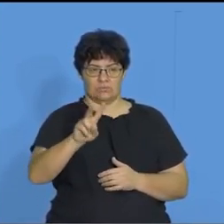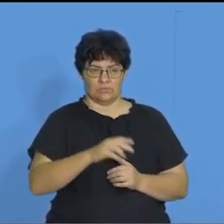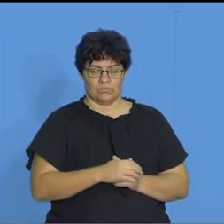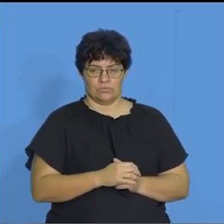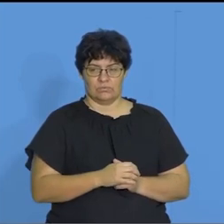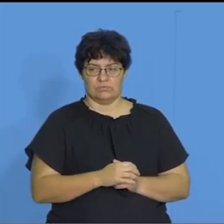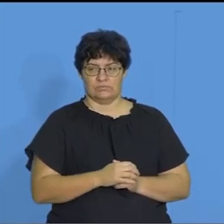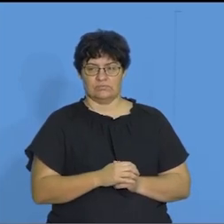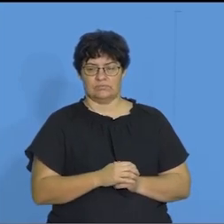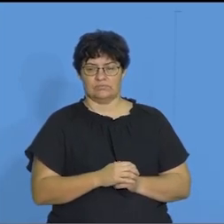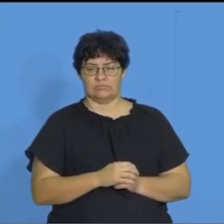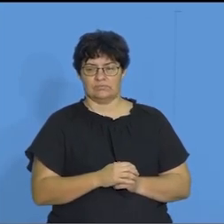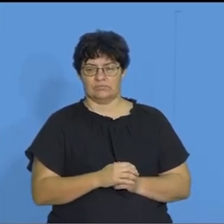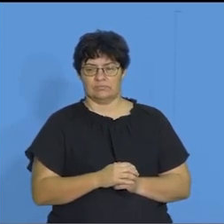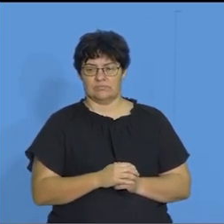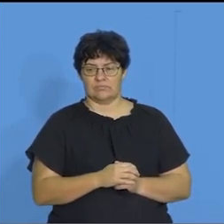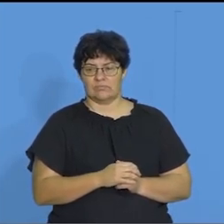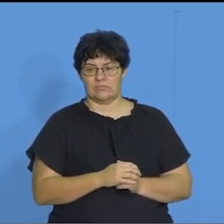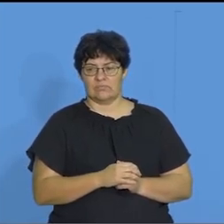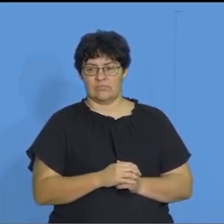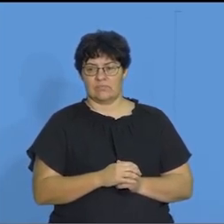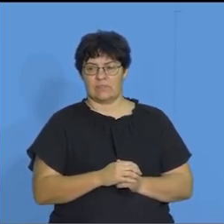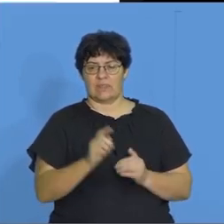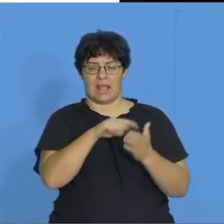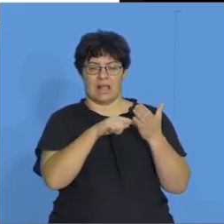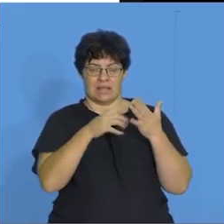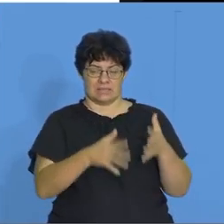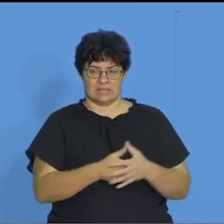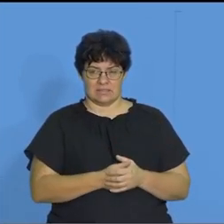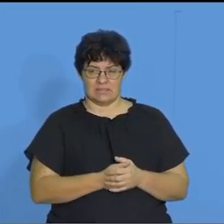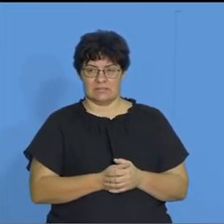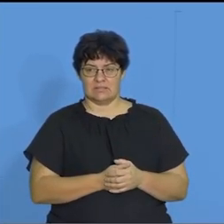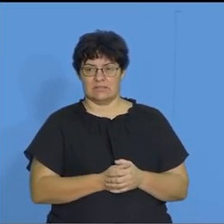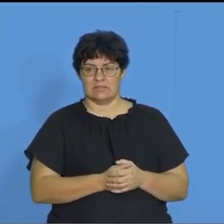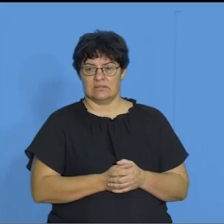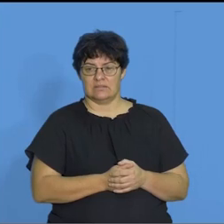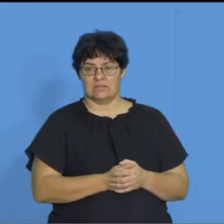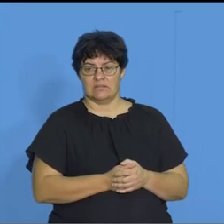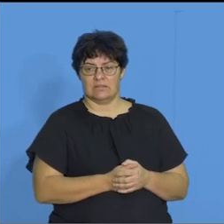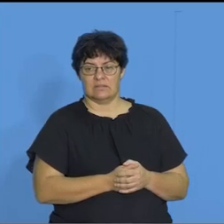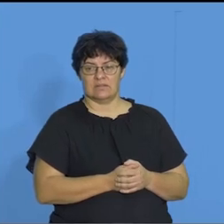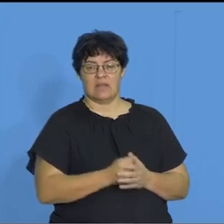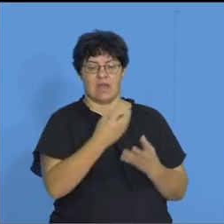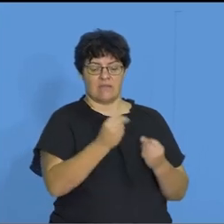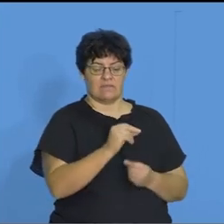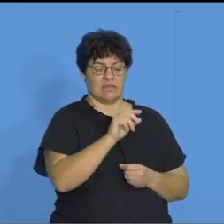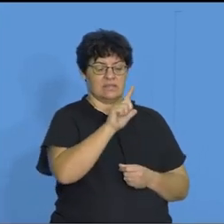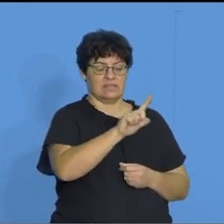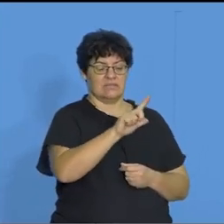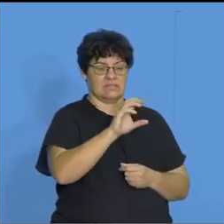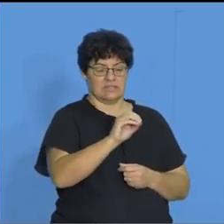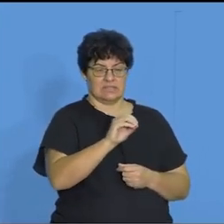82.72, right? Okay, so if we go to our calculator, just to verify that we'll